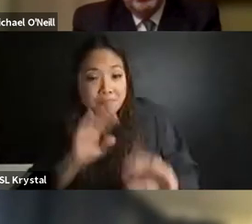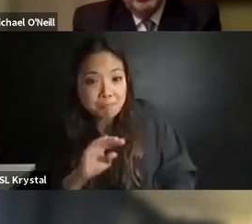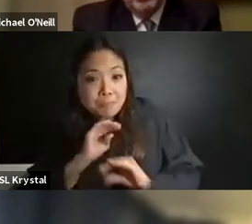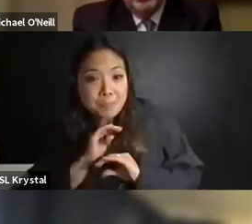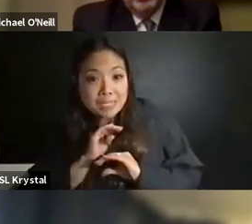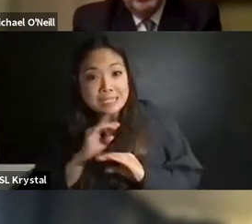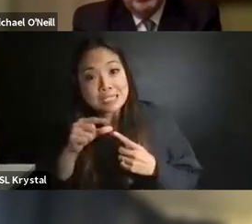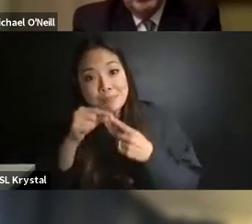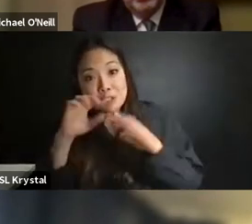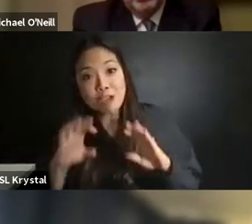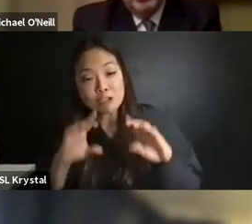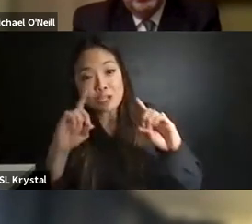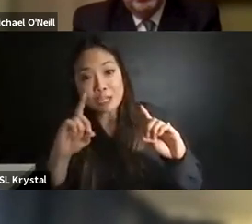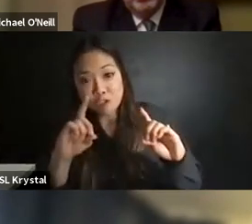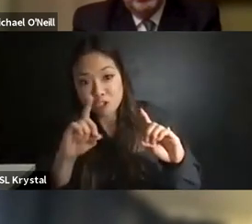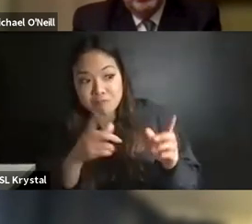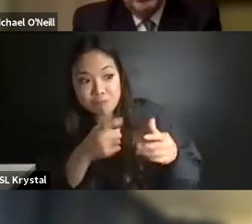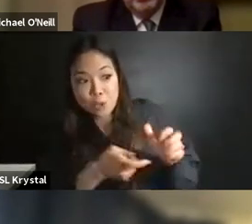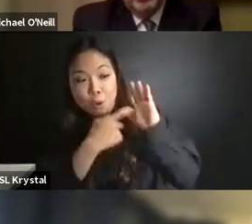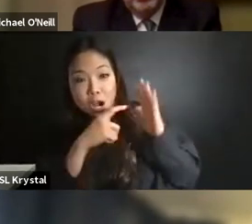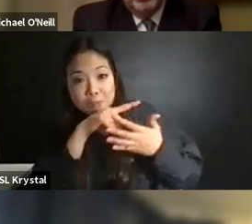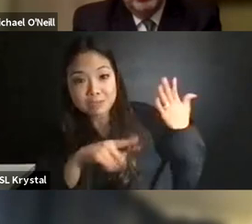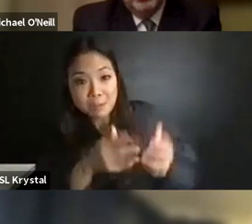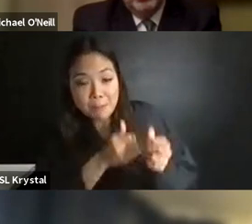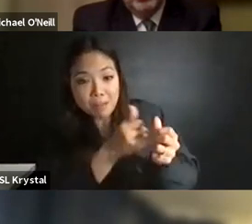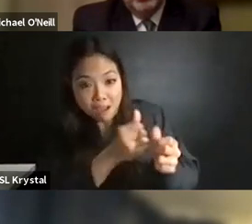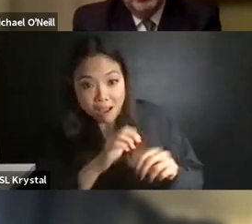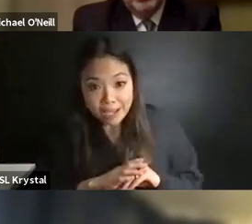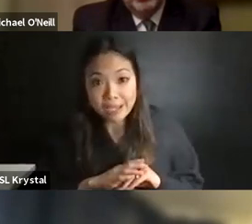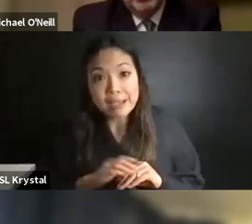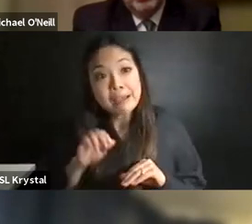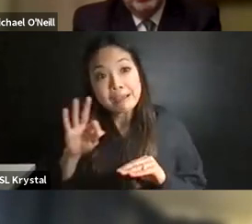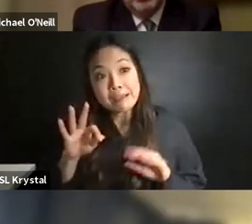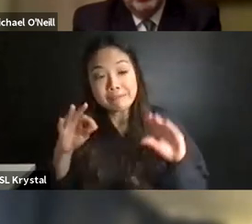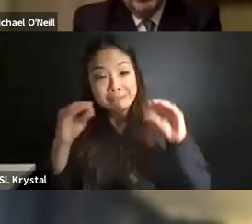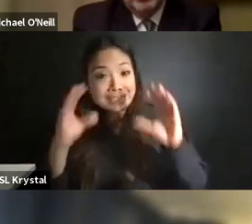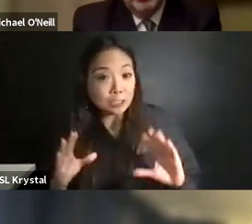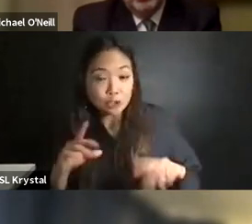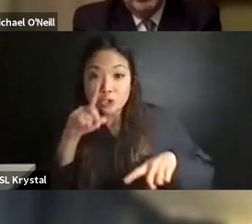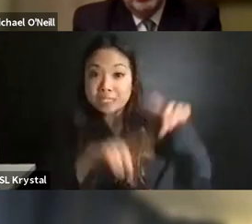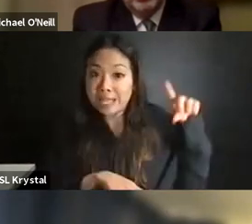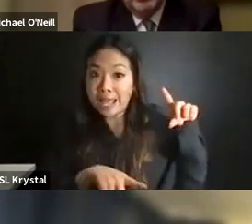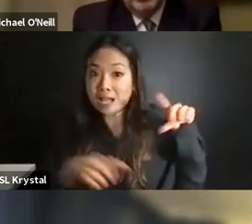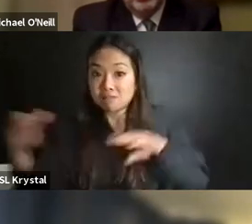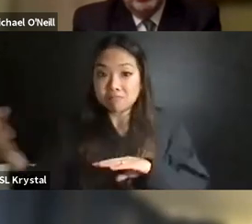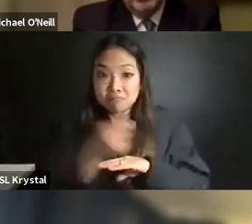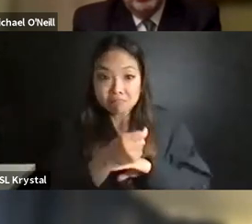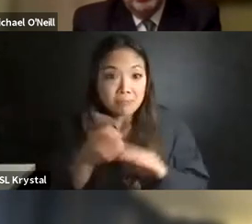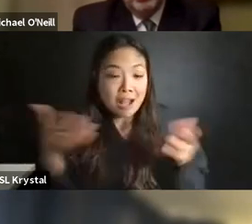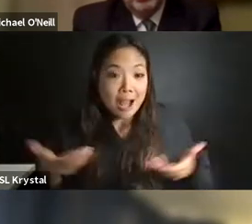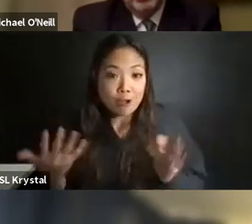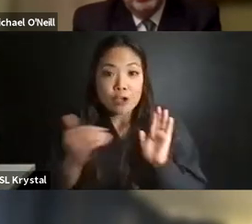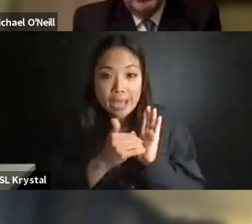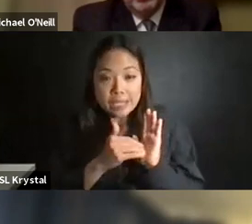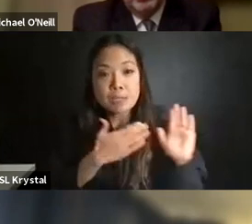decisions to remove classroom teachers and if the teachers cannot be reinstated hire two highly qualified full-time teachers within